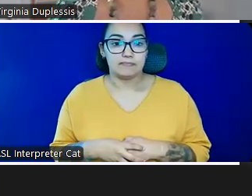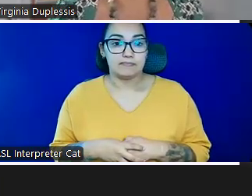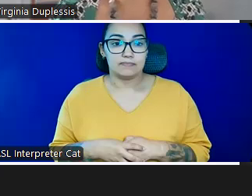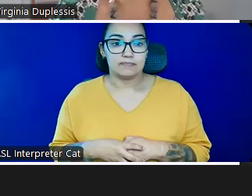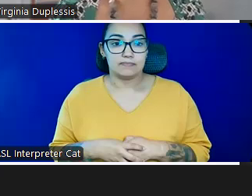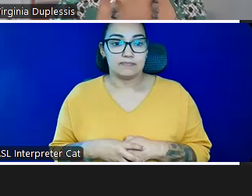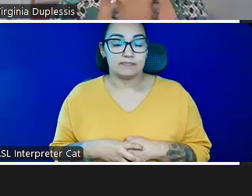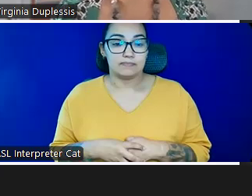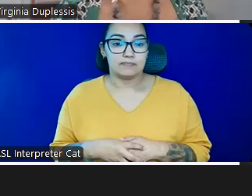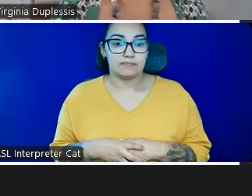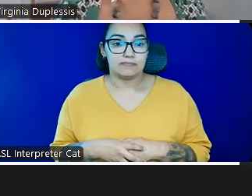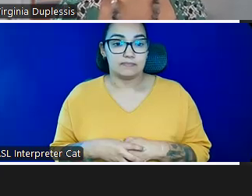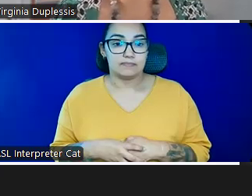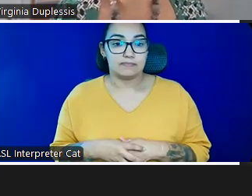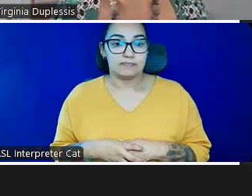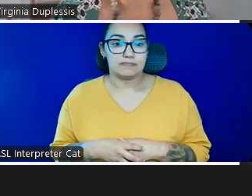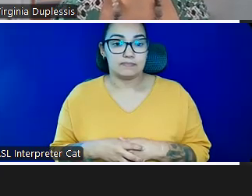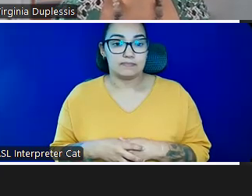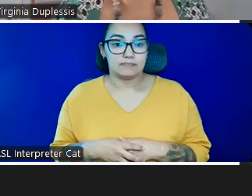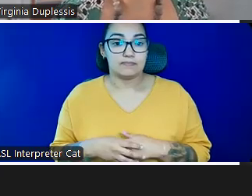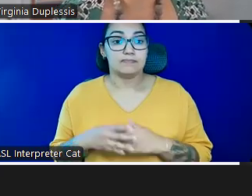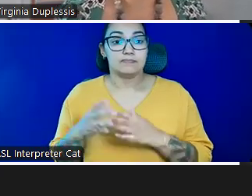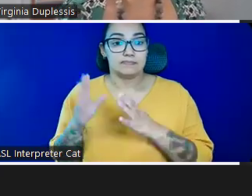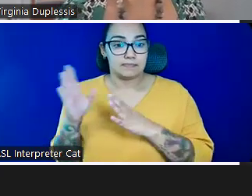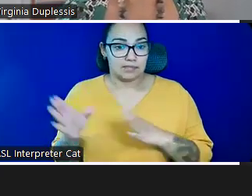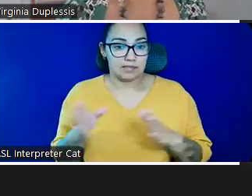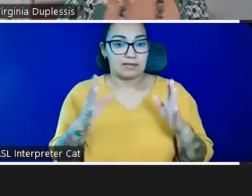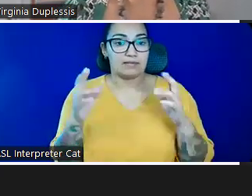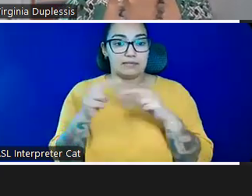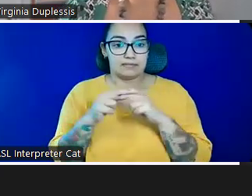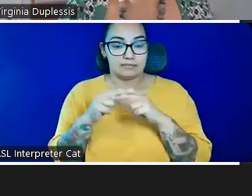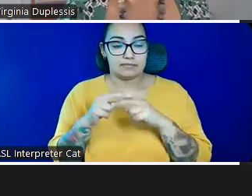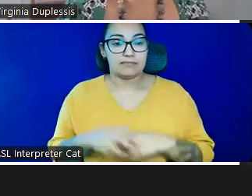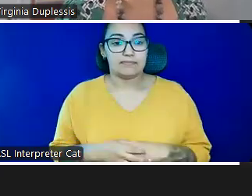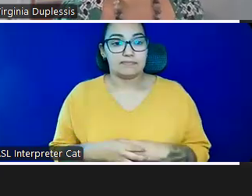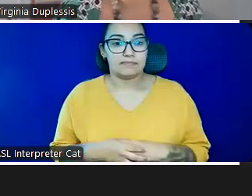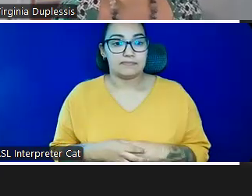intérprete. Okay, let's go on to the next slide.